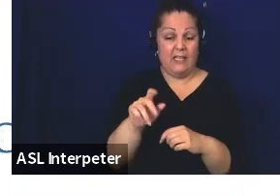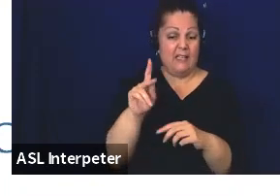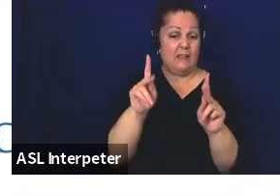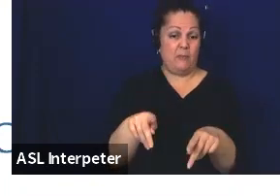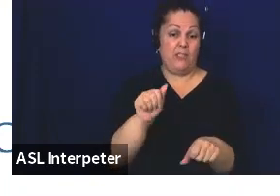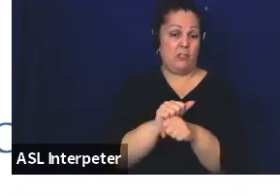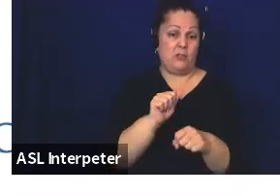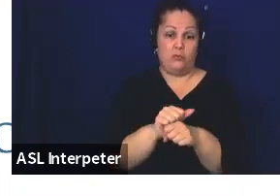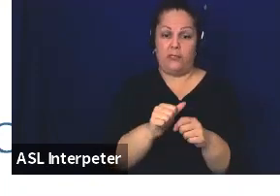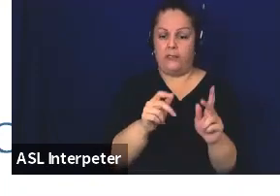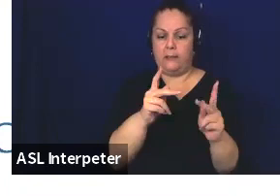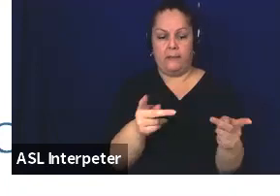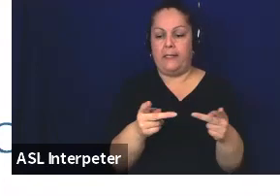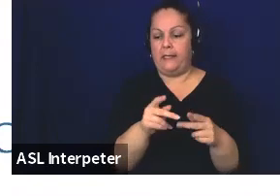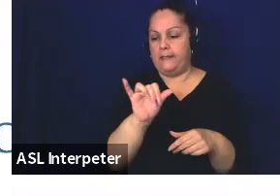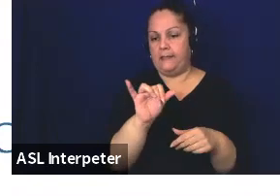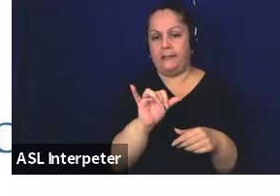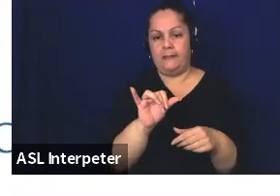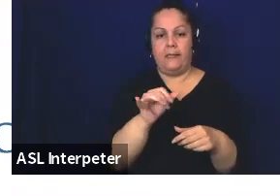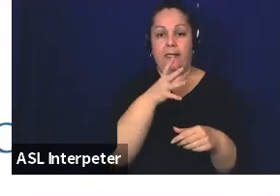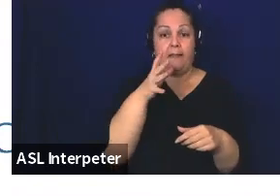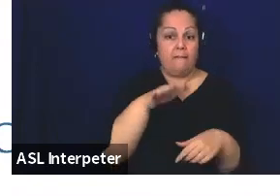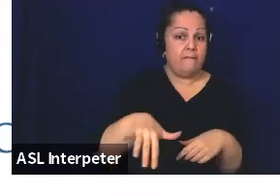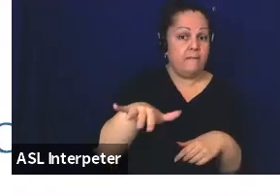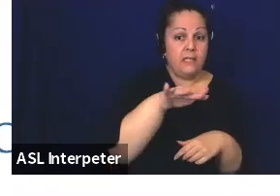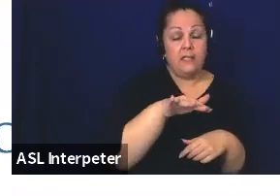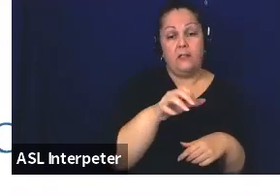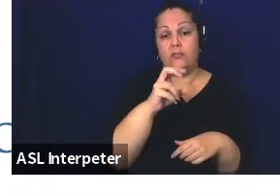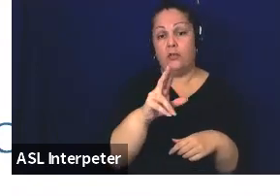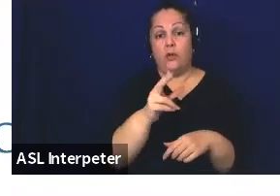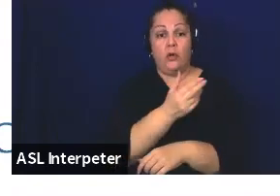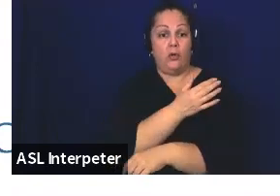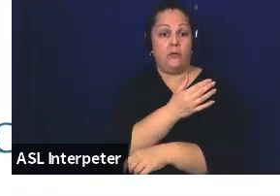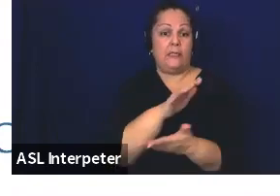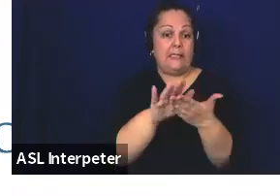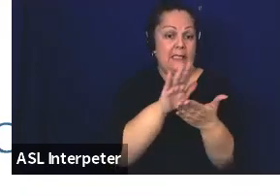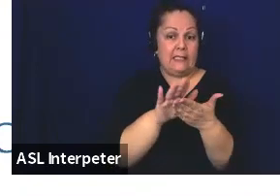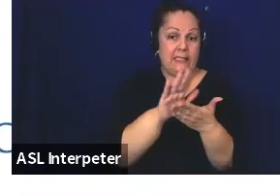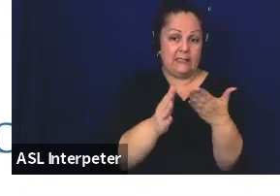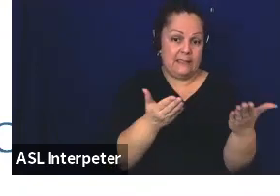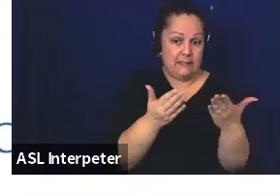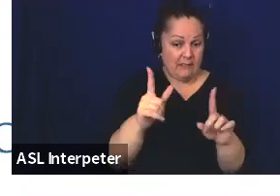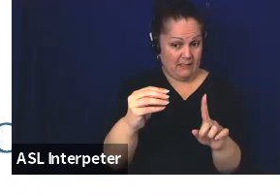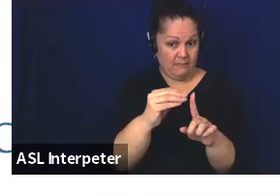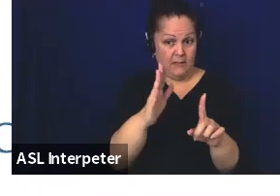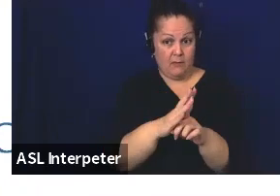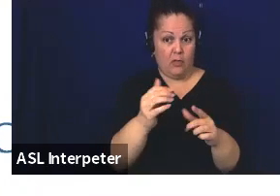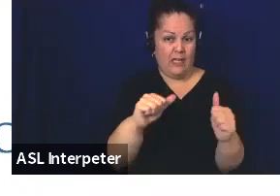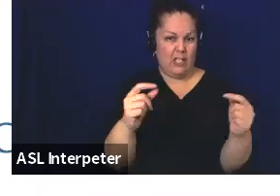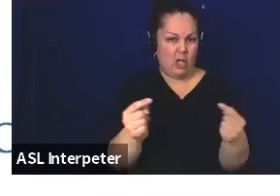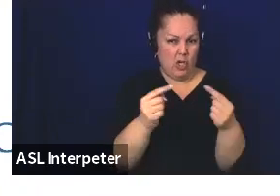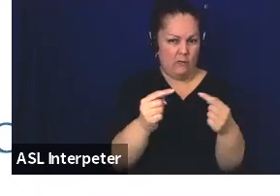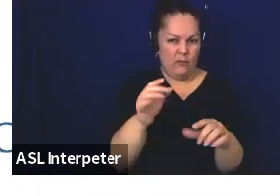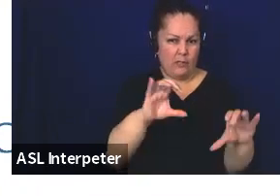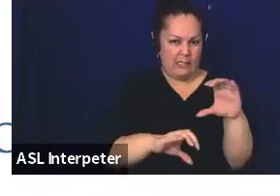working someplace, such as in fields or in cleaning services, are they exposed to any harmful chemicals? And